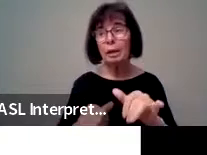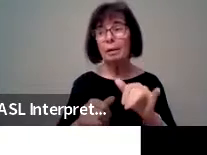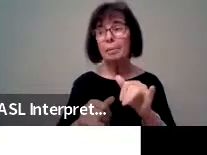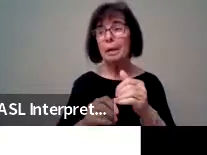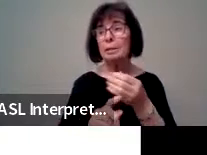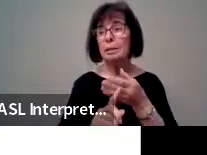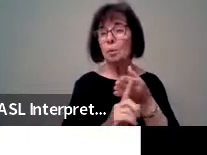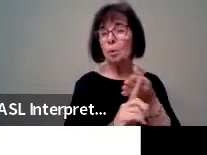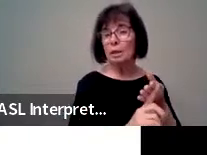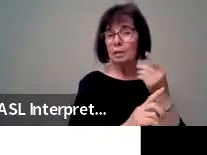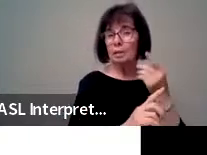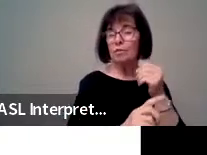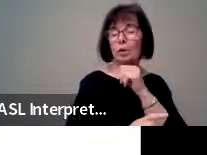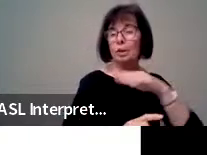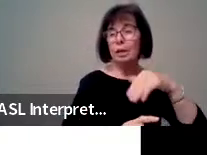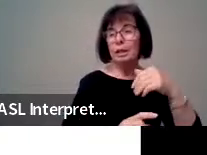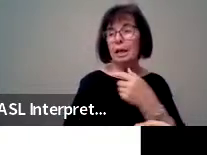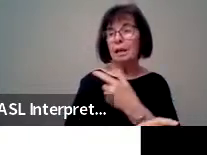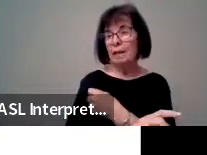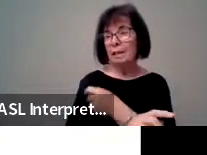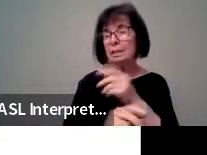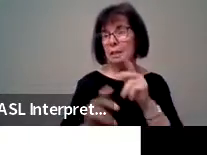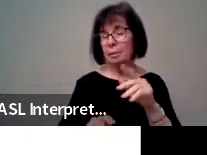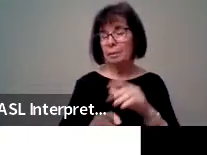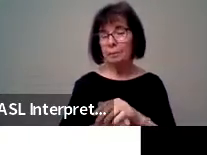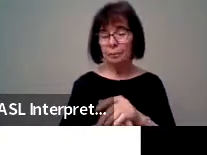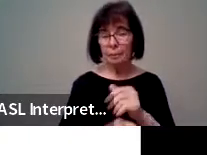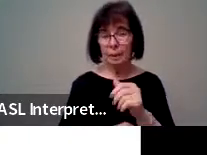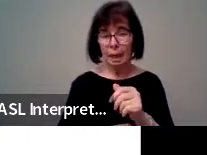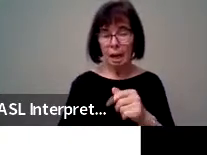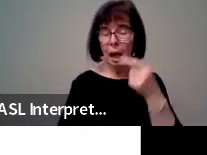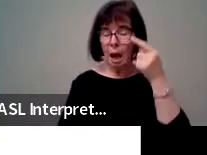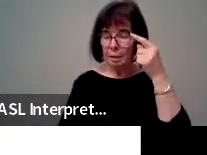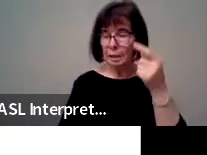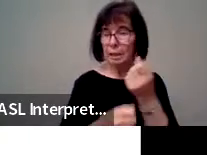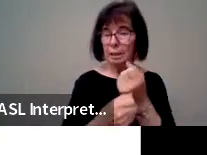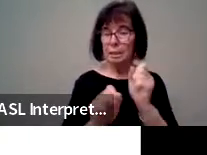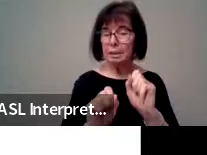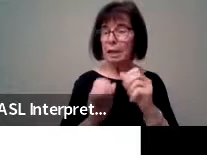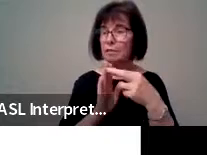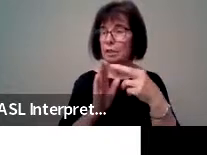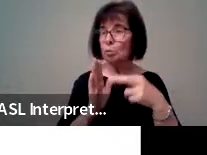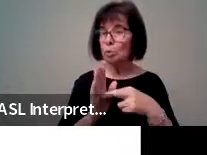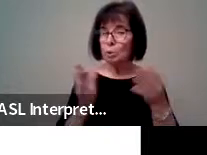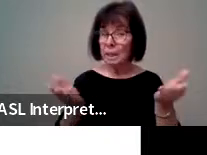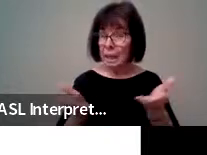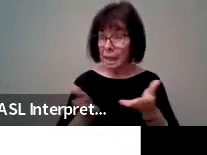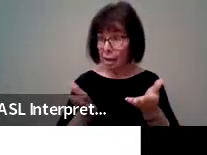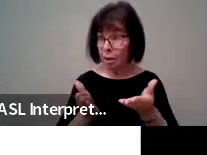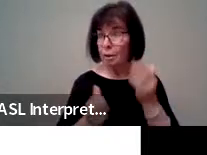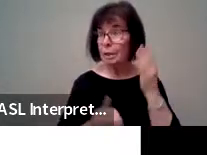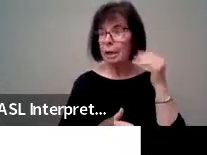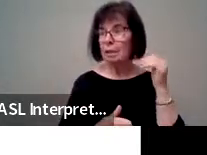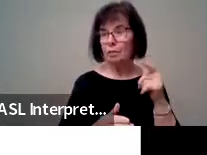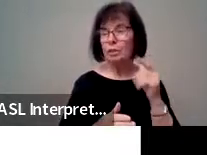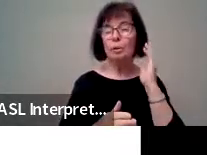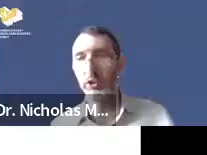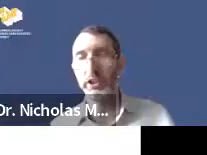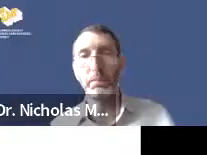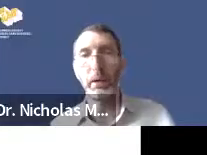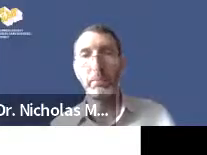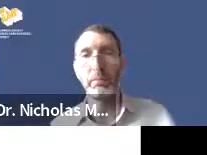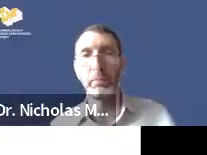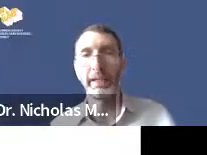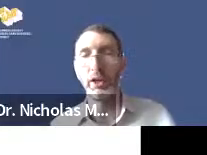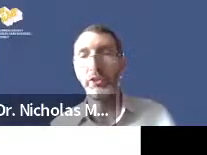side, I think Cal OSHA and the worker safety rules are here in California are going to change, and they are actually aligned with